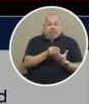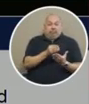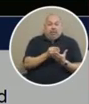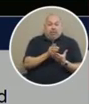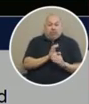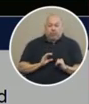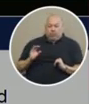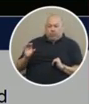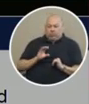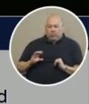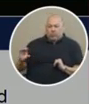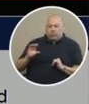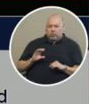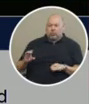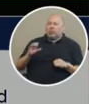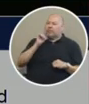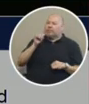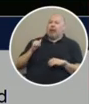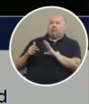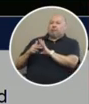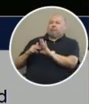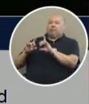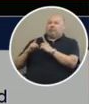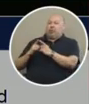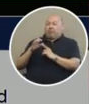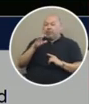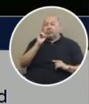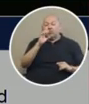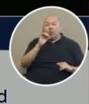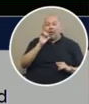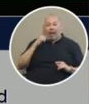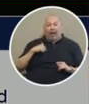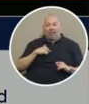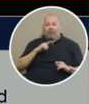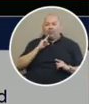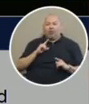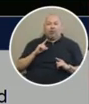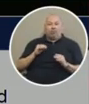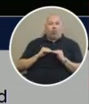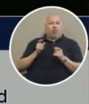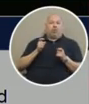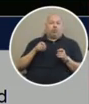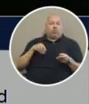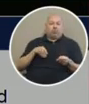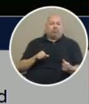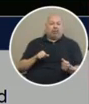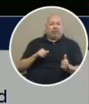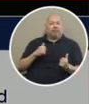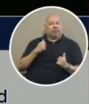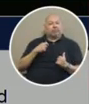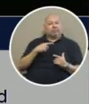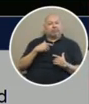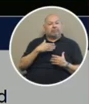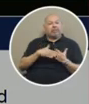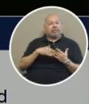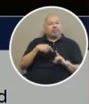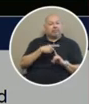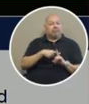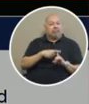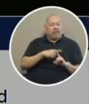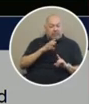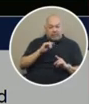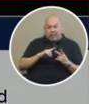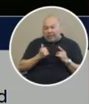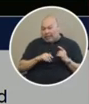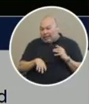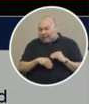and put it into the non-departmental in order to have a greater internal control on the spending for the next several months.